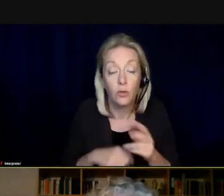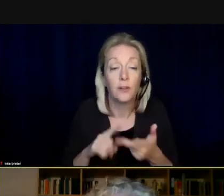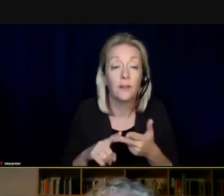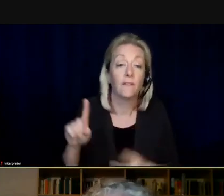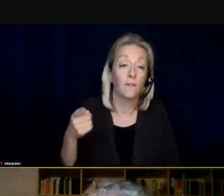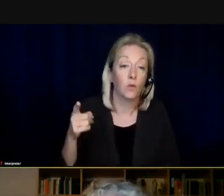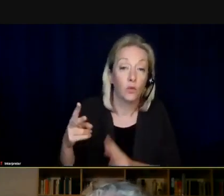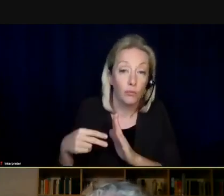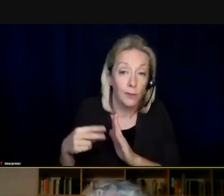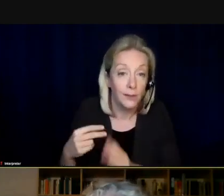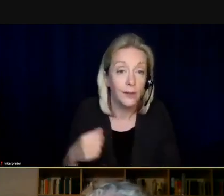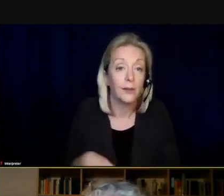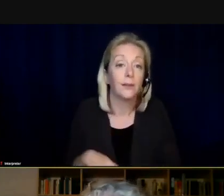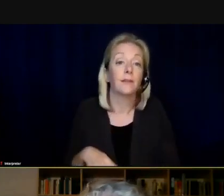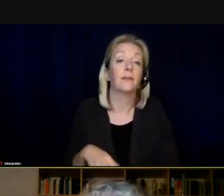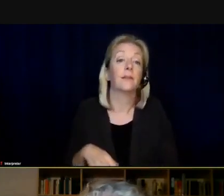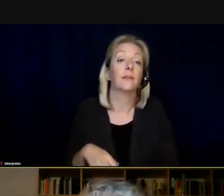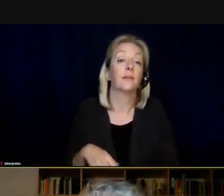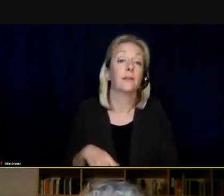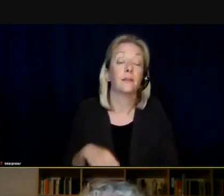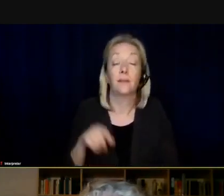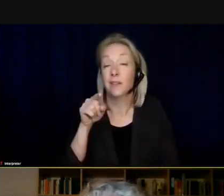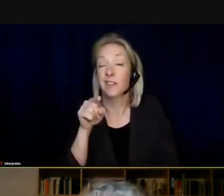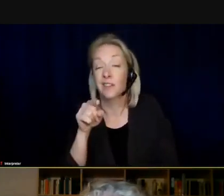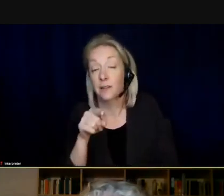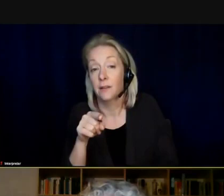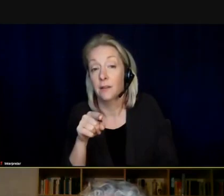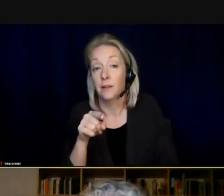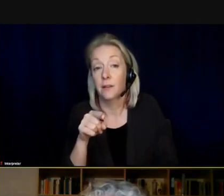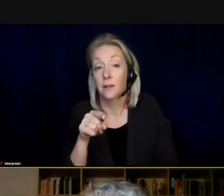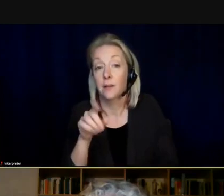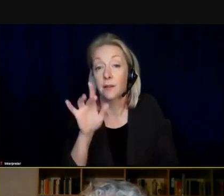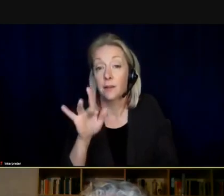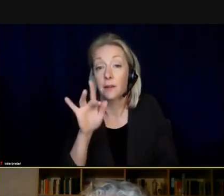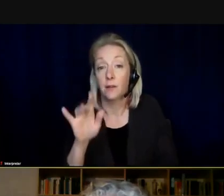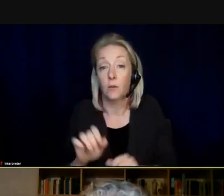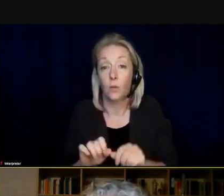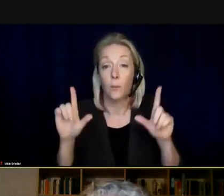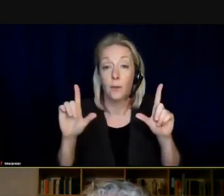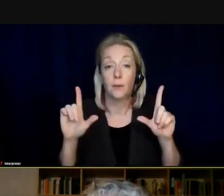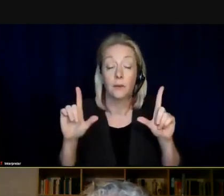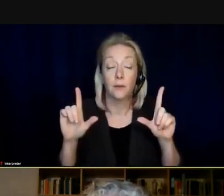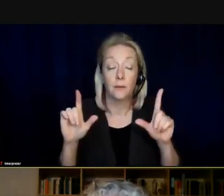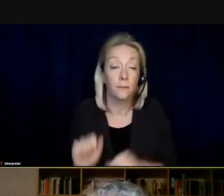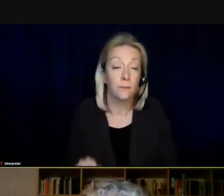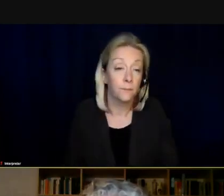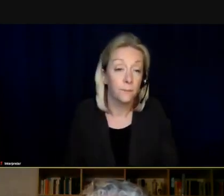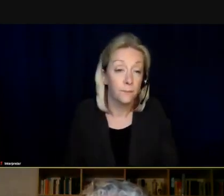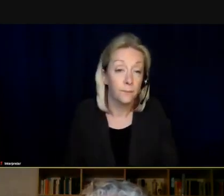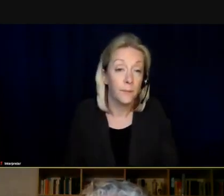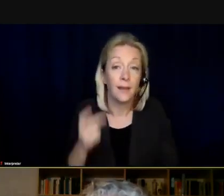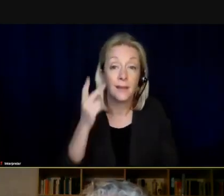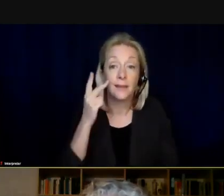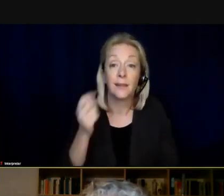grade reading. I set up the year. Now this way you can open it up and I can see who's in